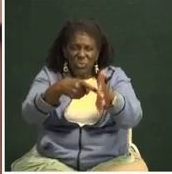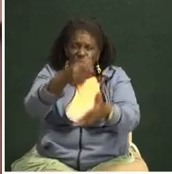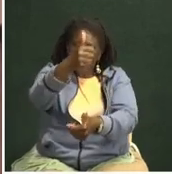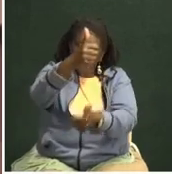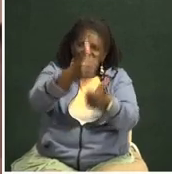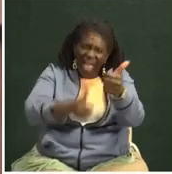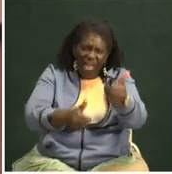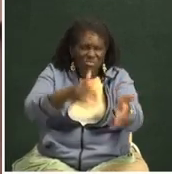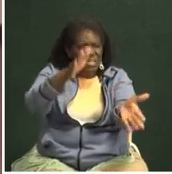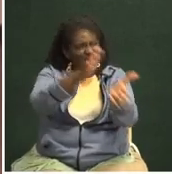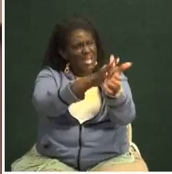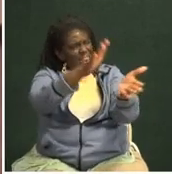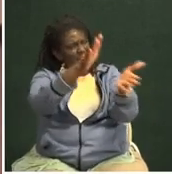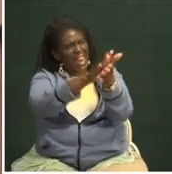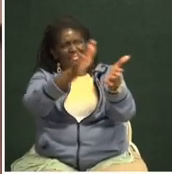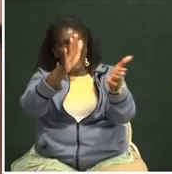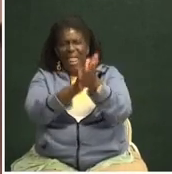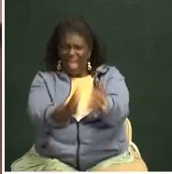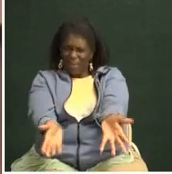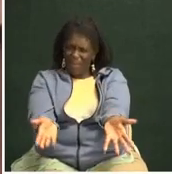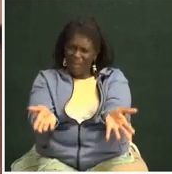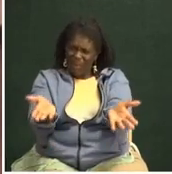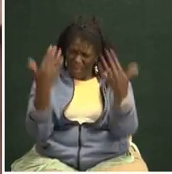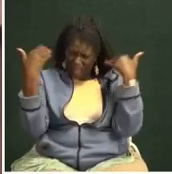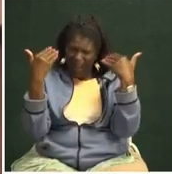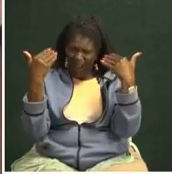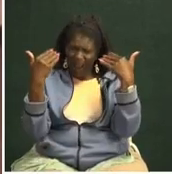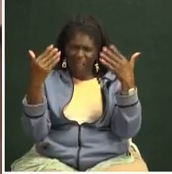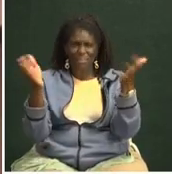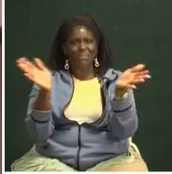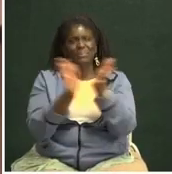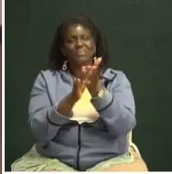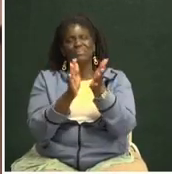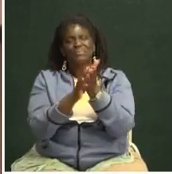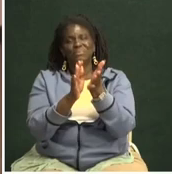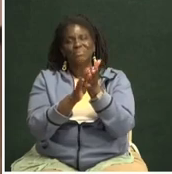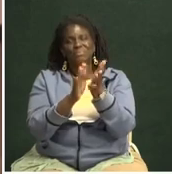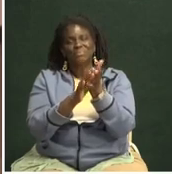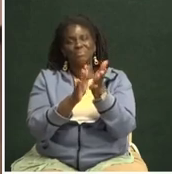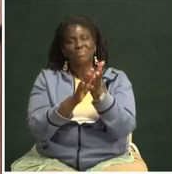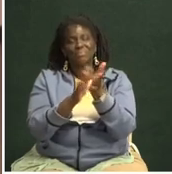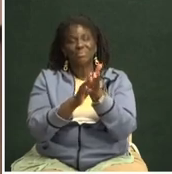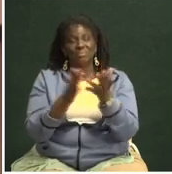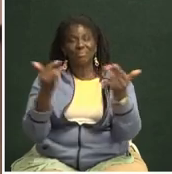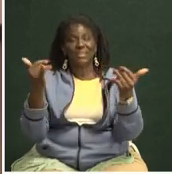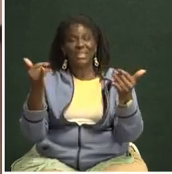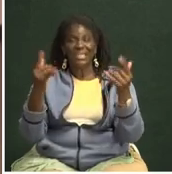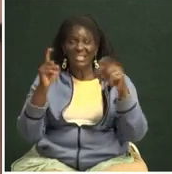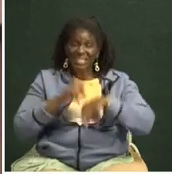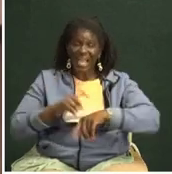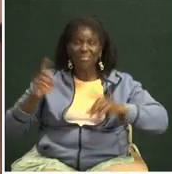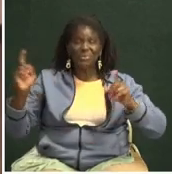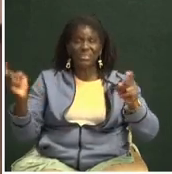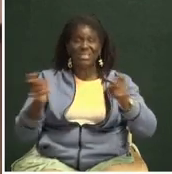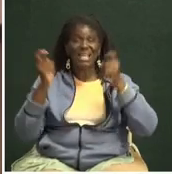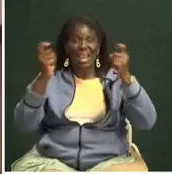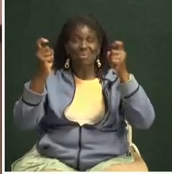single accolade and applause. So let's start applauding ourselves. It's time to celebrate.